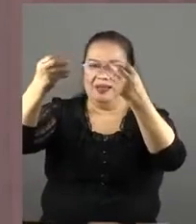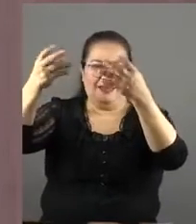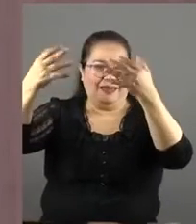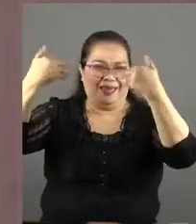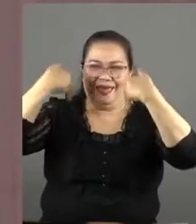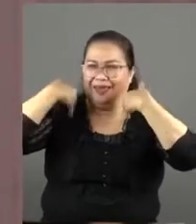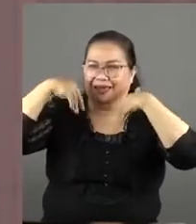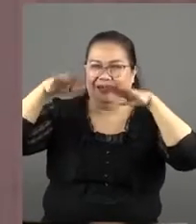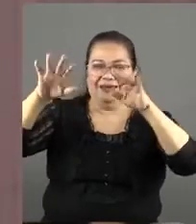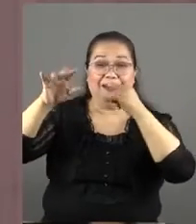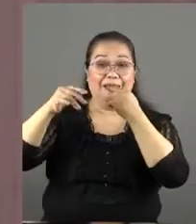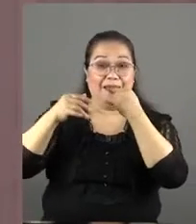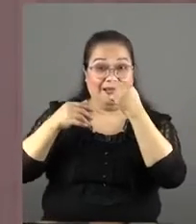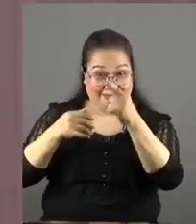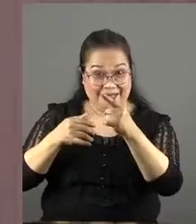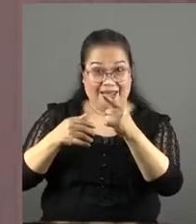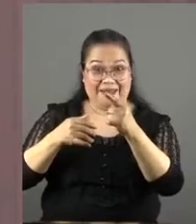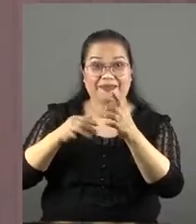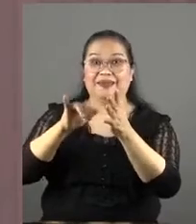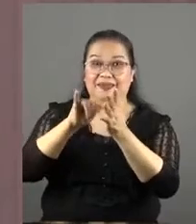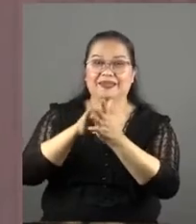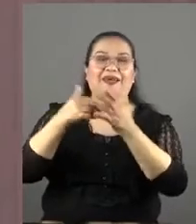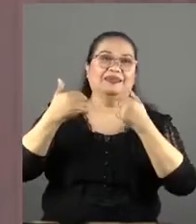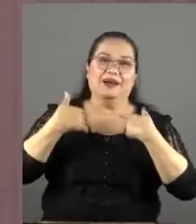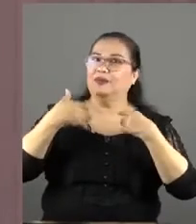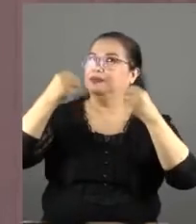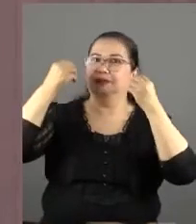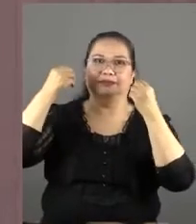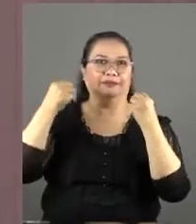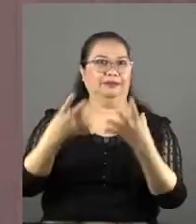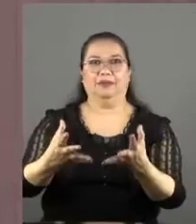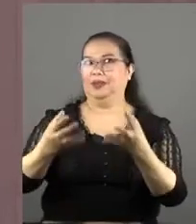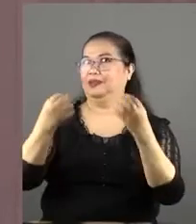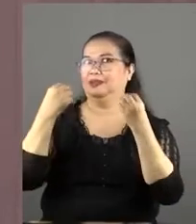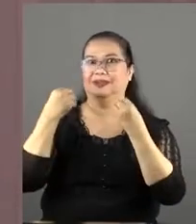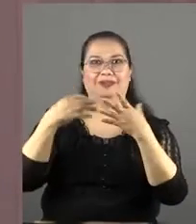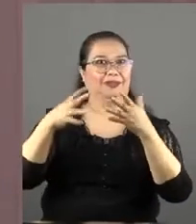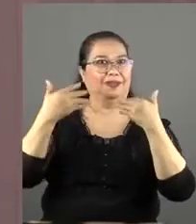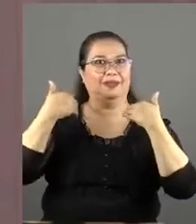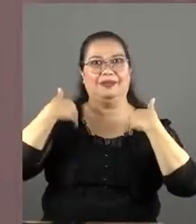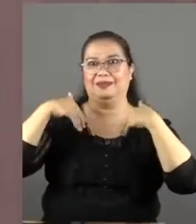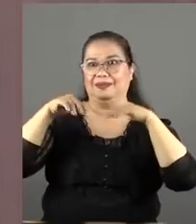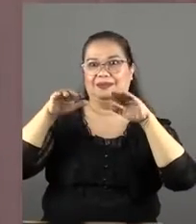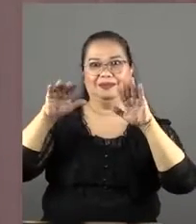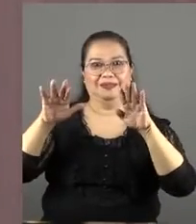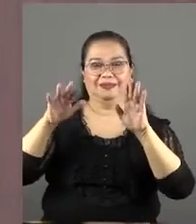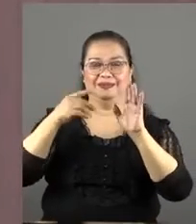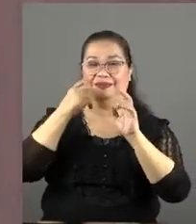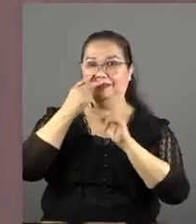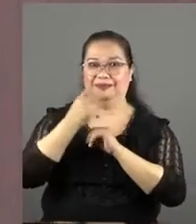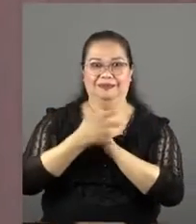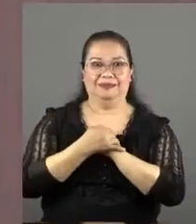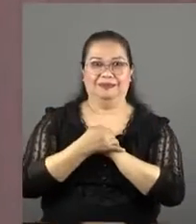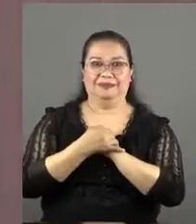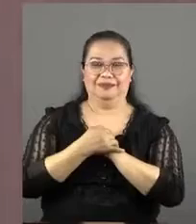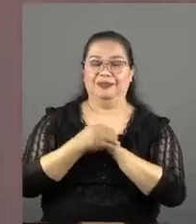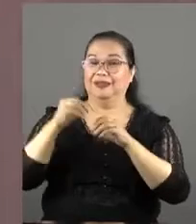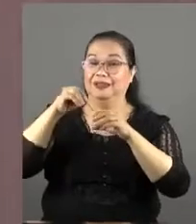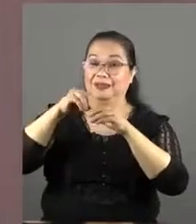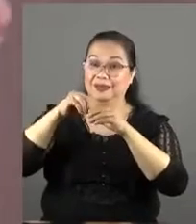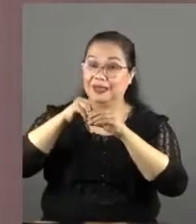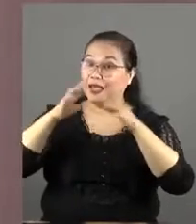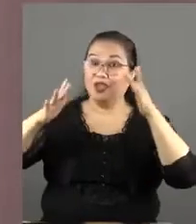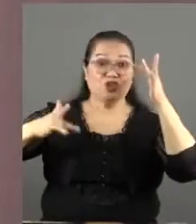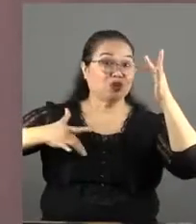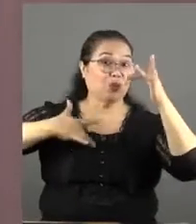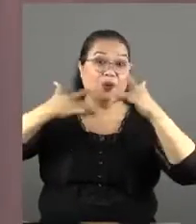but it's saying here that there are hundreds of millions of angels, look at it, in